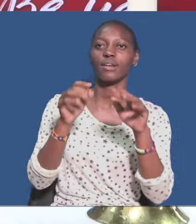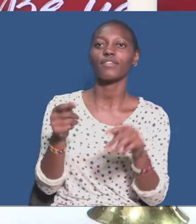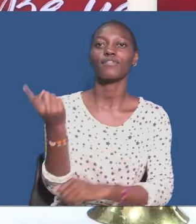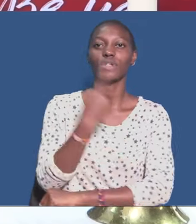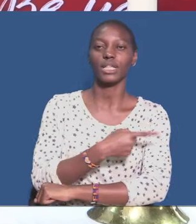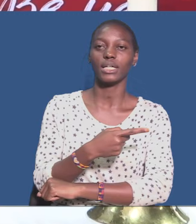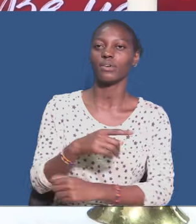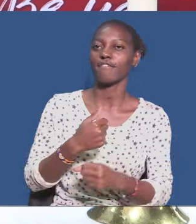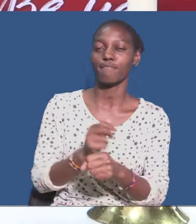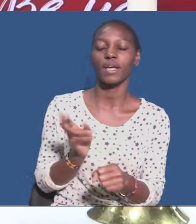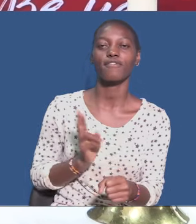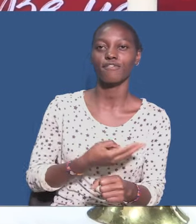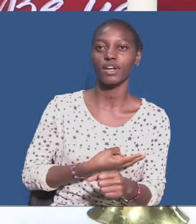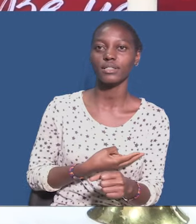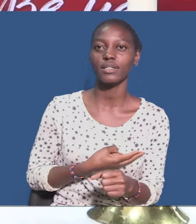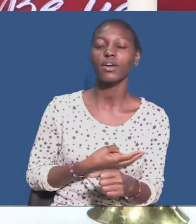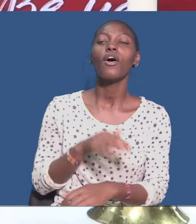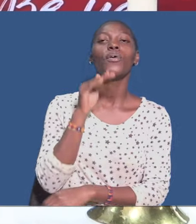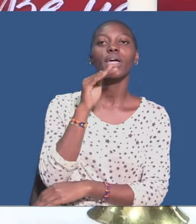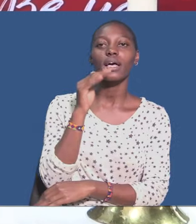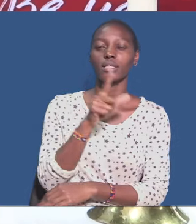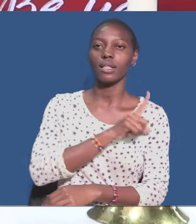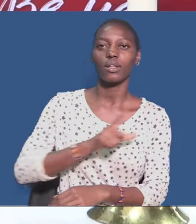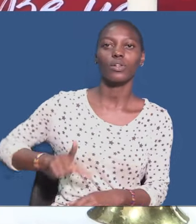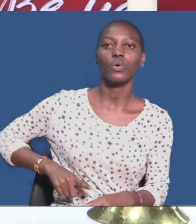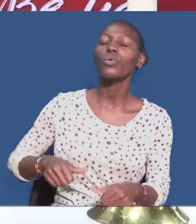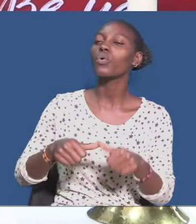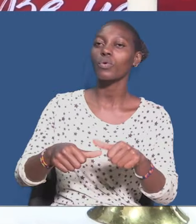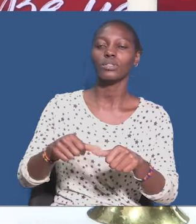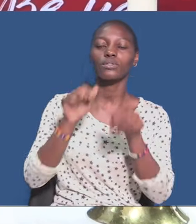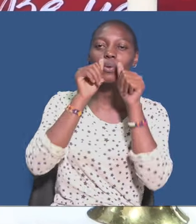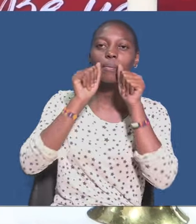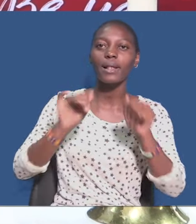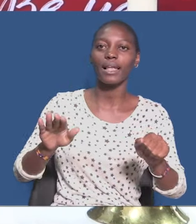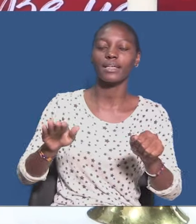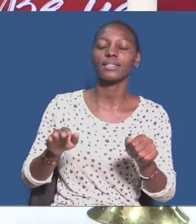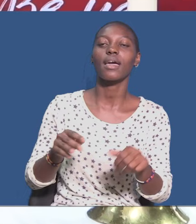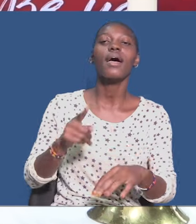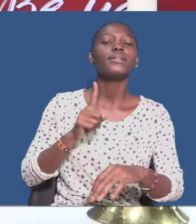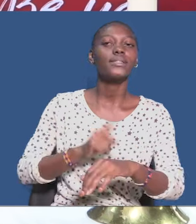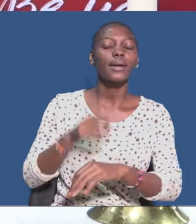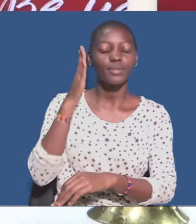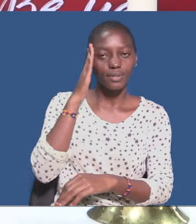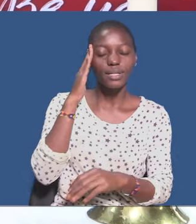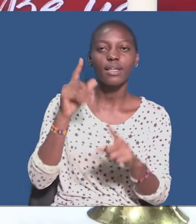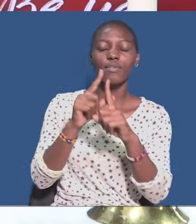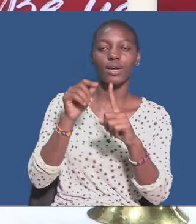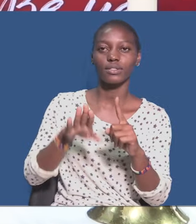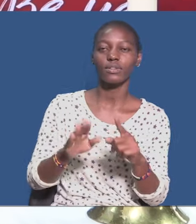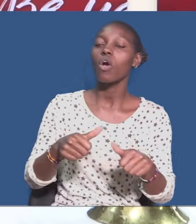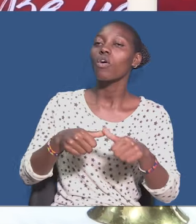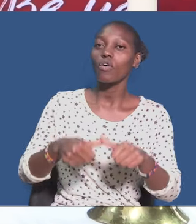you have made for us. We ask that, Lord, you will continue to bless us as we meditate in your word. Continue